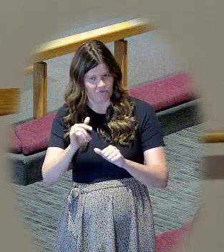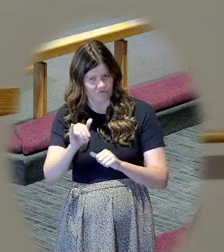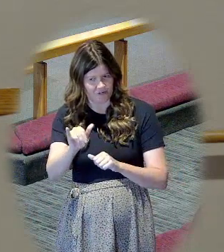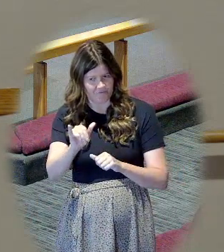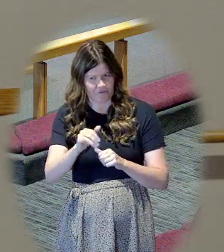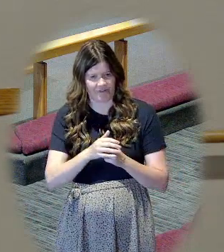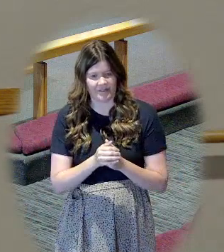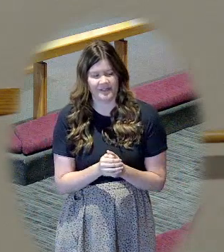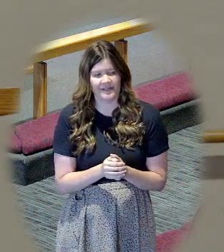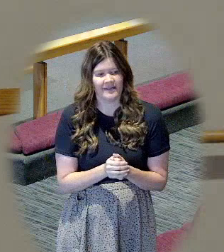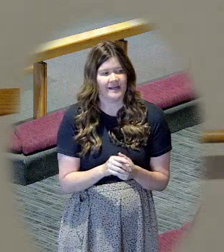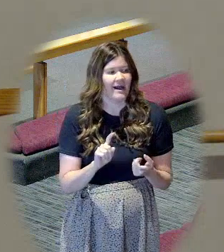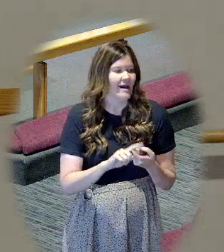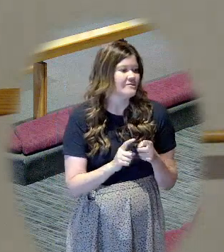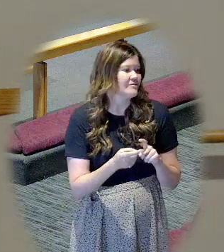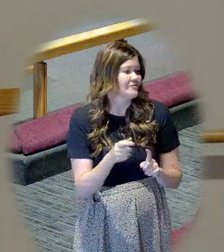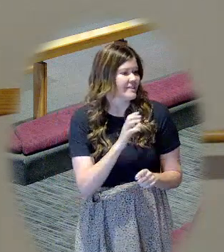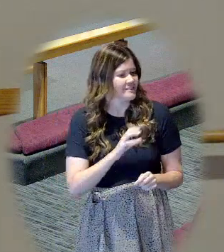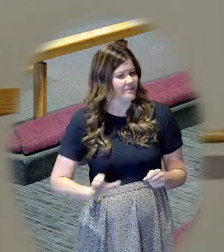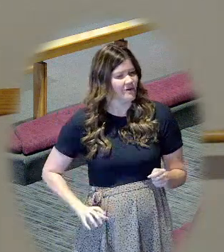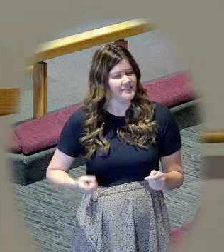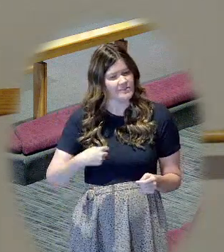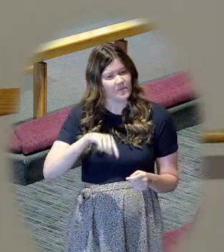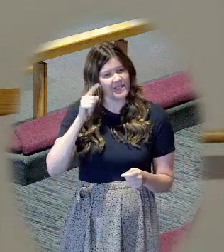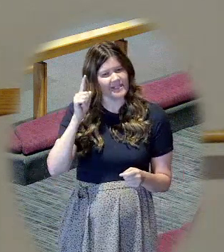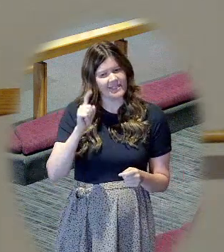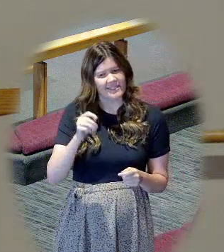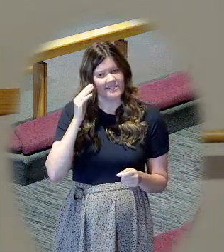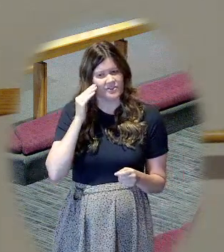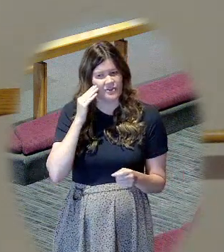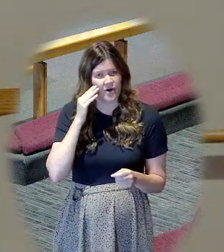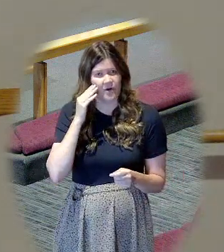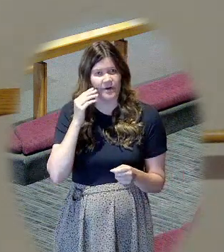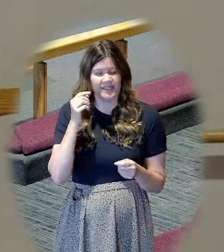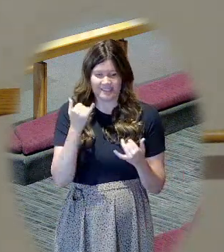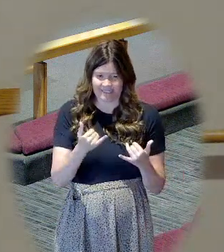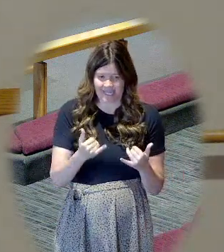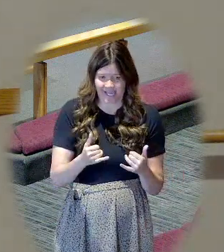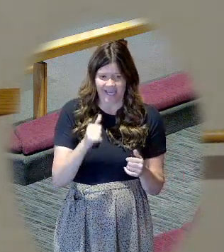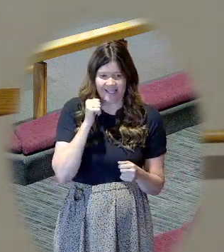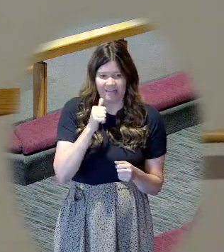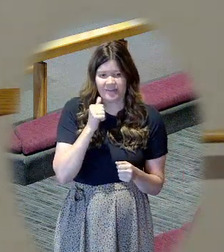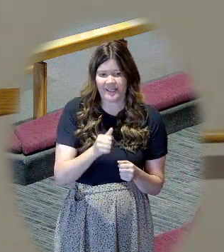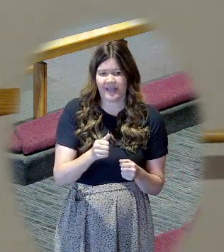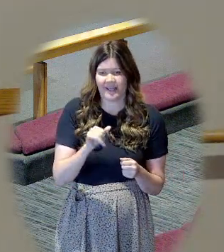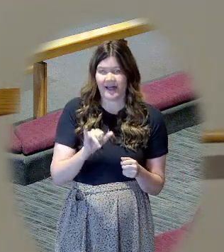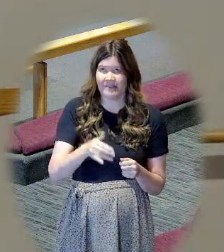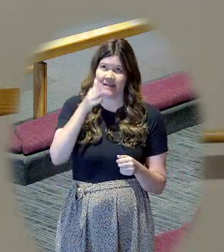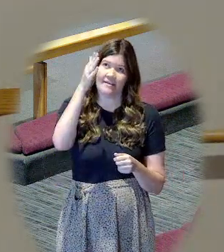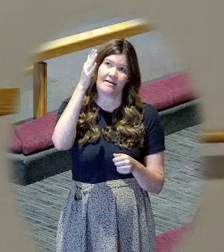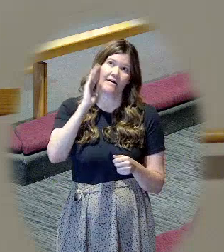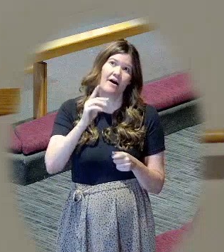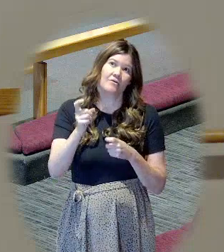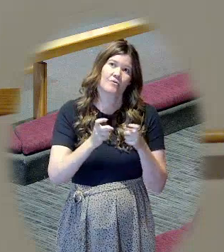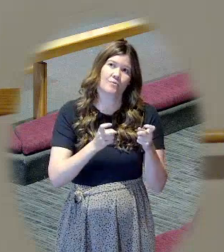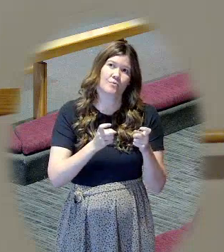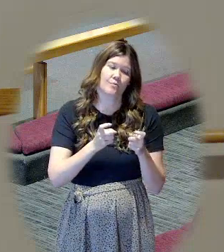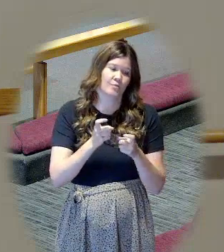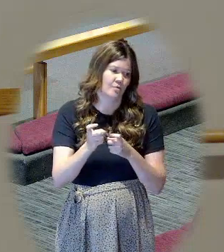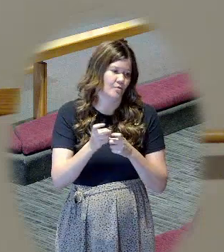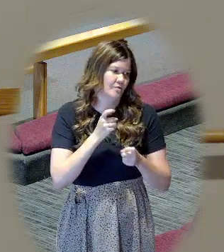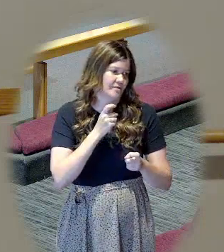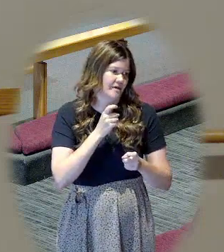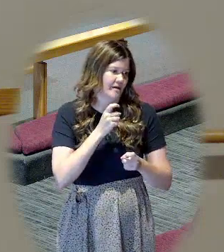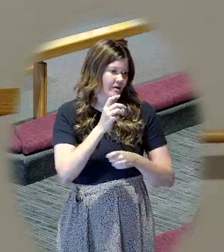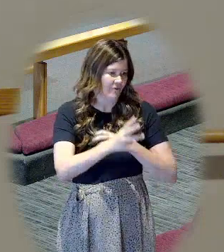Friends in Christ, we need to know, especially today, but every day of our lives, that the God who ruled the world, who ruled the earth,